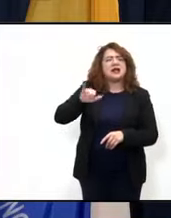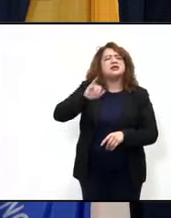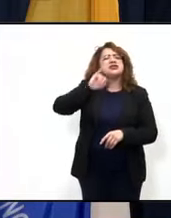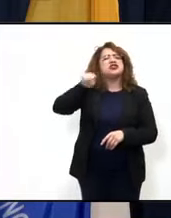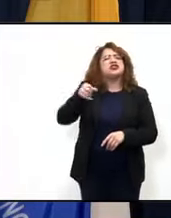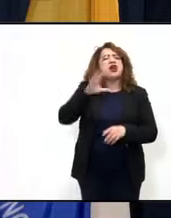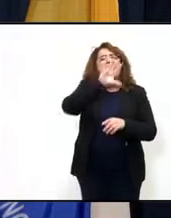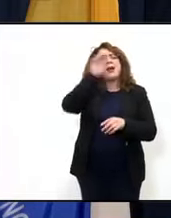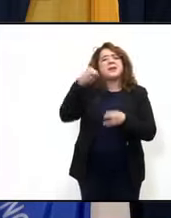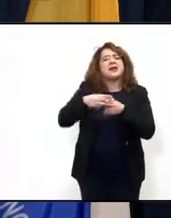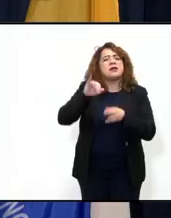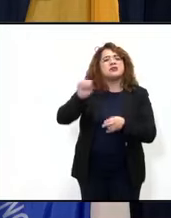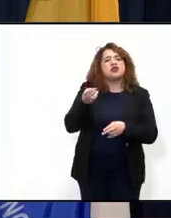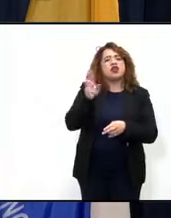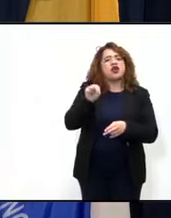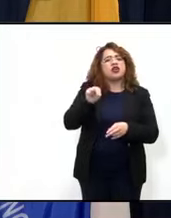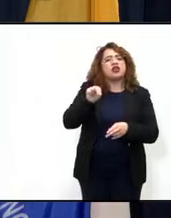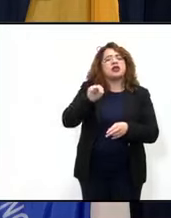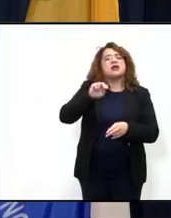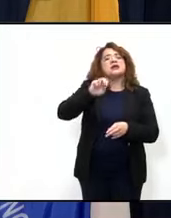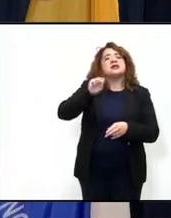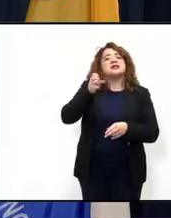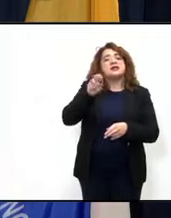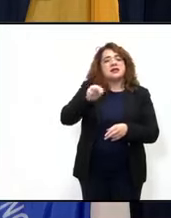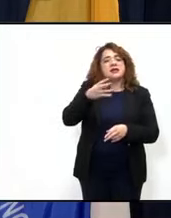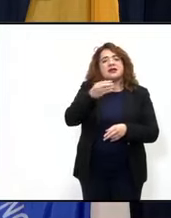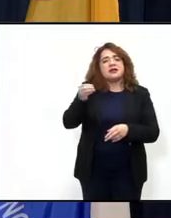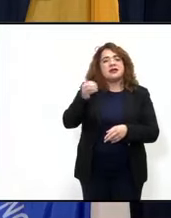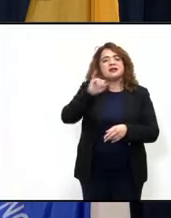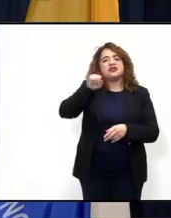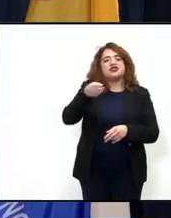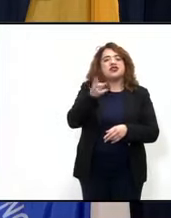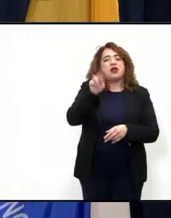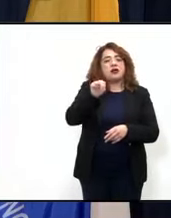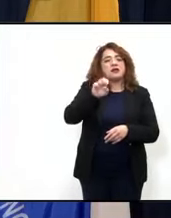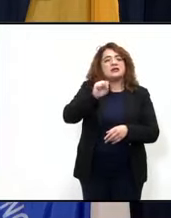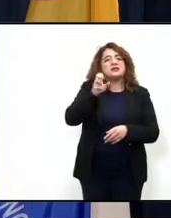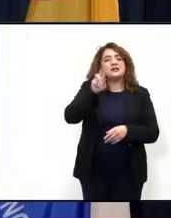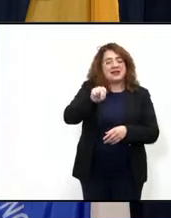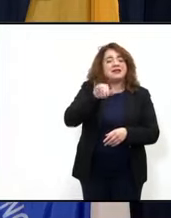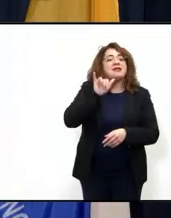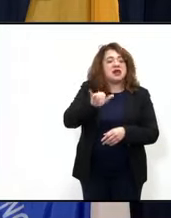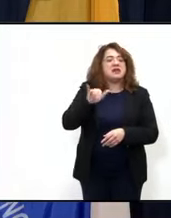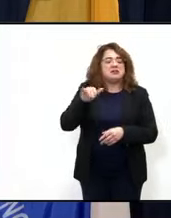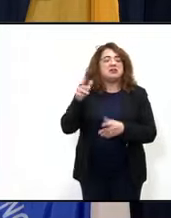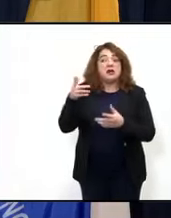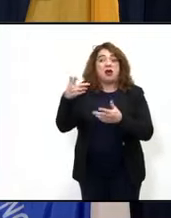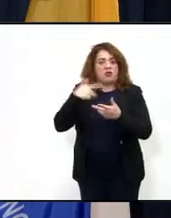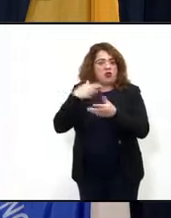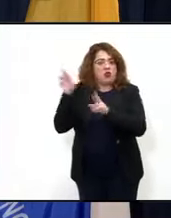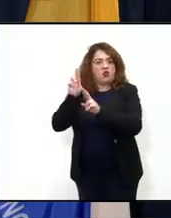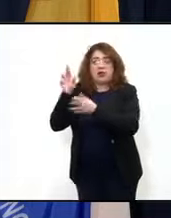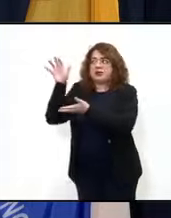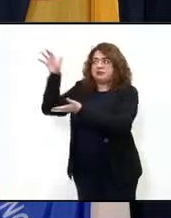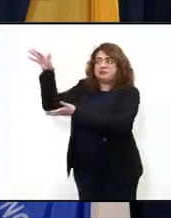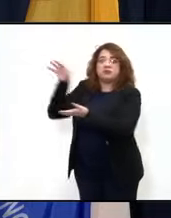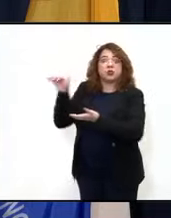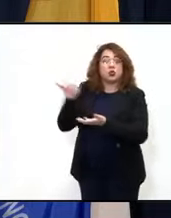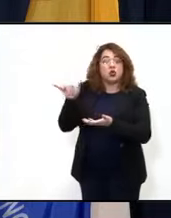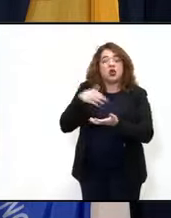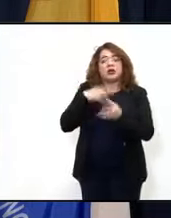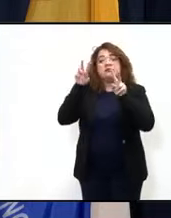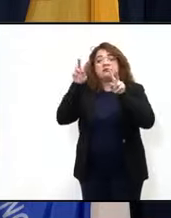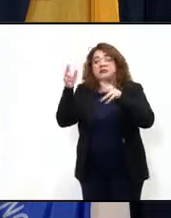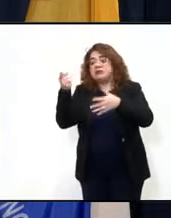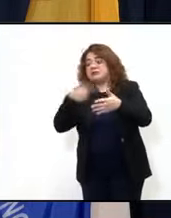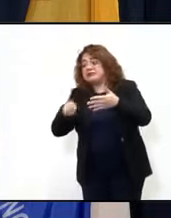should start getting those J&J vaccines, which is a single dose and a very effective vaccine. And with that, I'm going to turn this over to Kelly Colopy, who will have